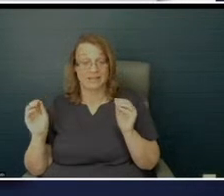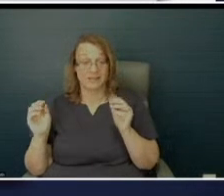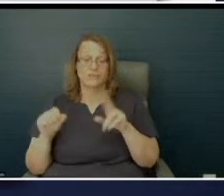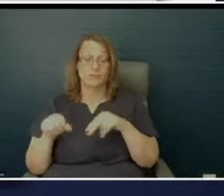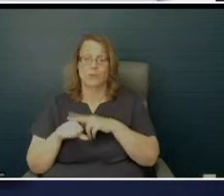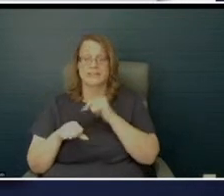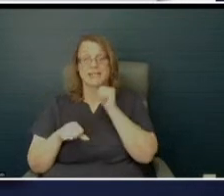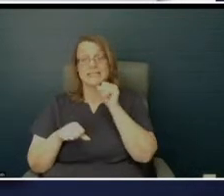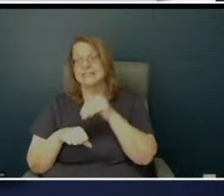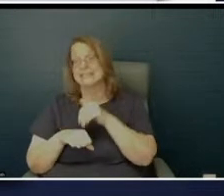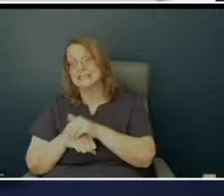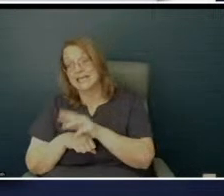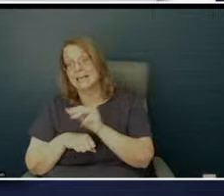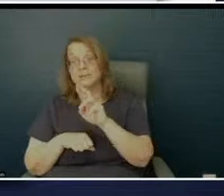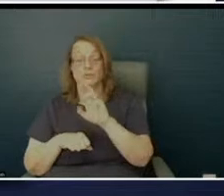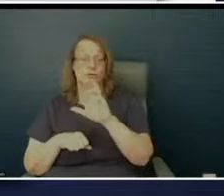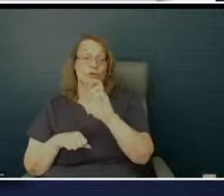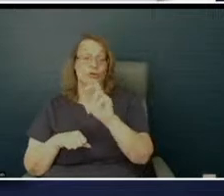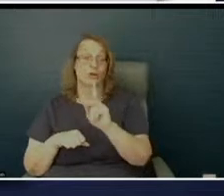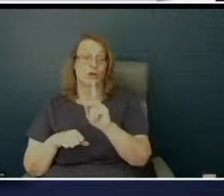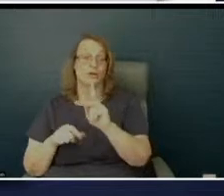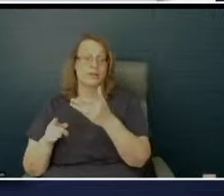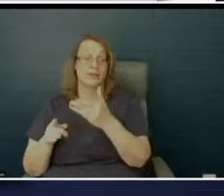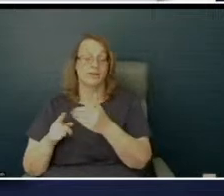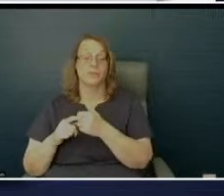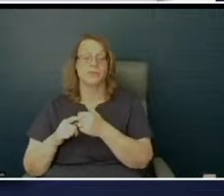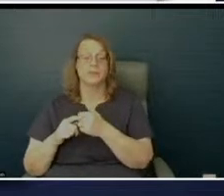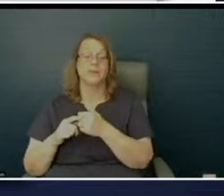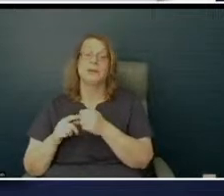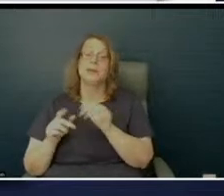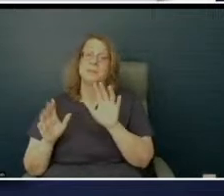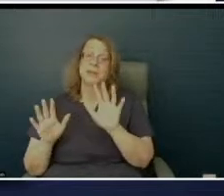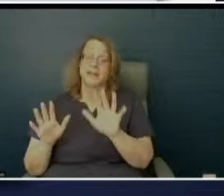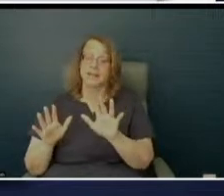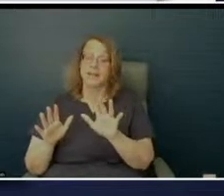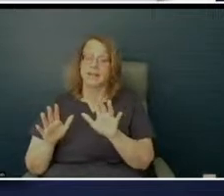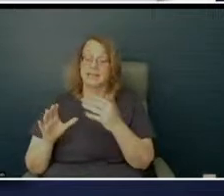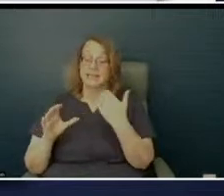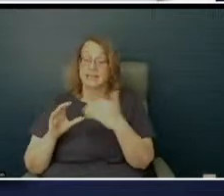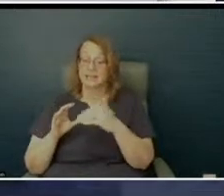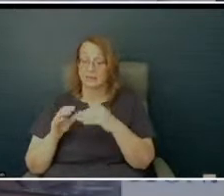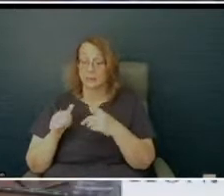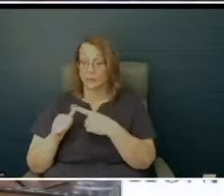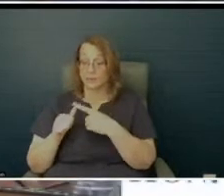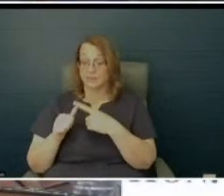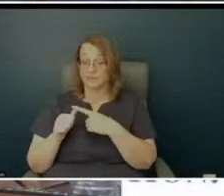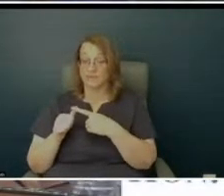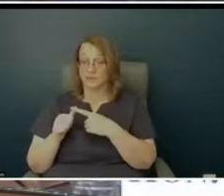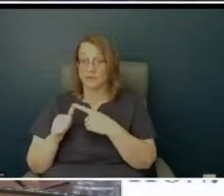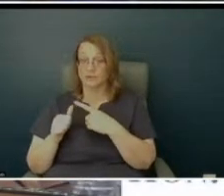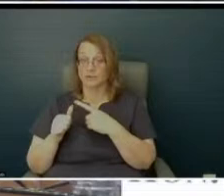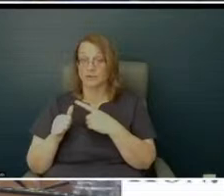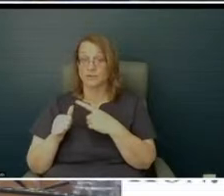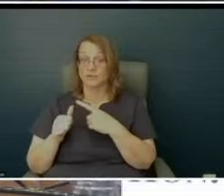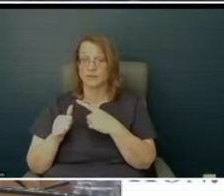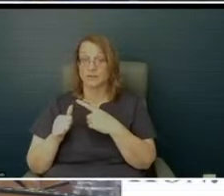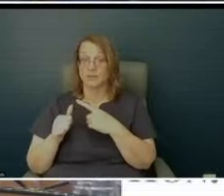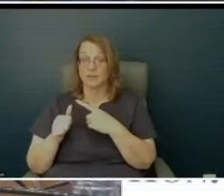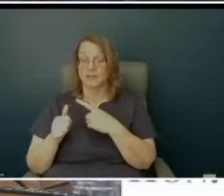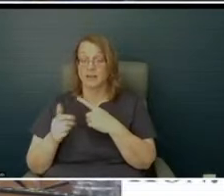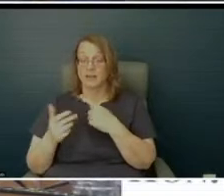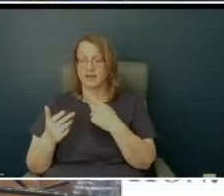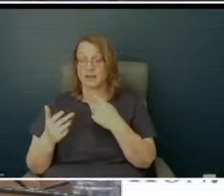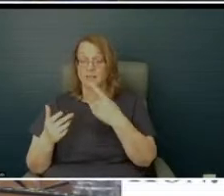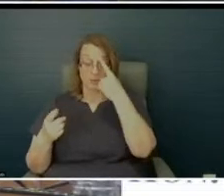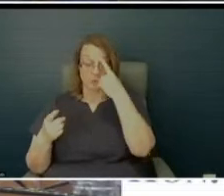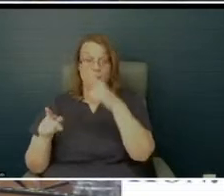Fulton County, but that email was the first corroboration I had seen of Mr. Clark